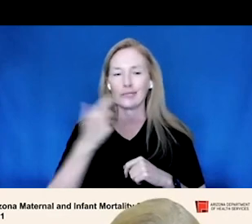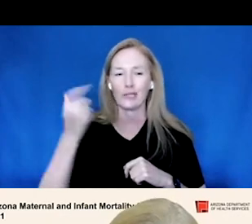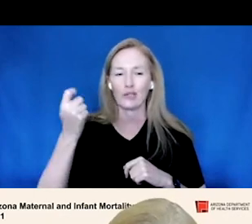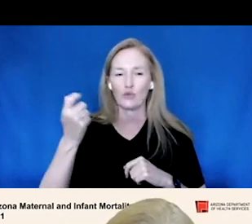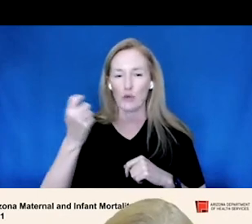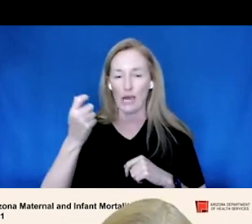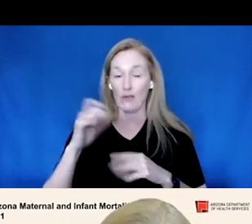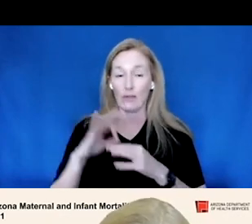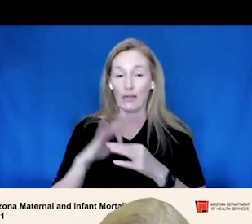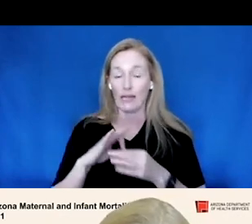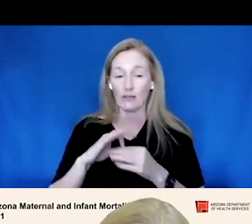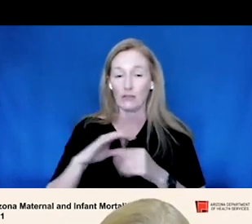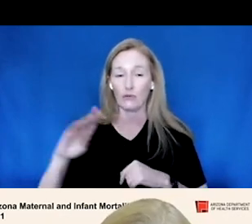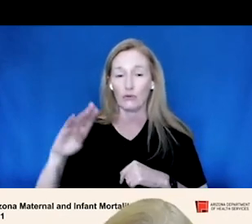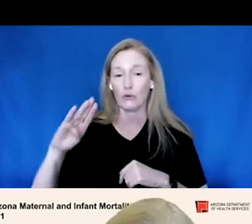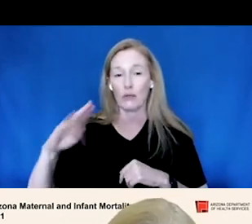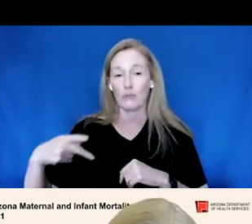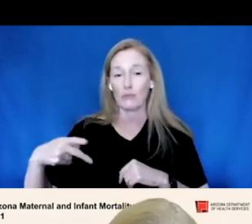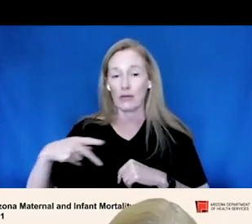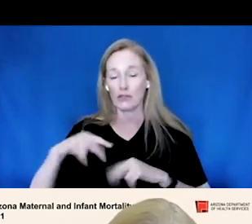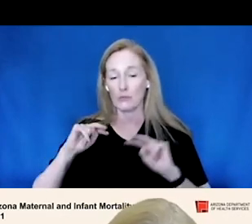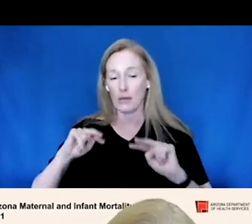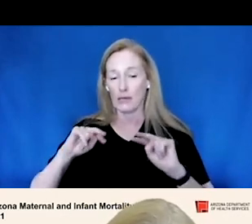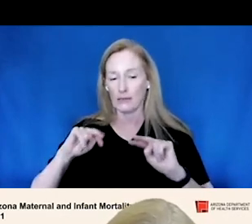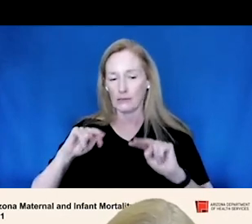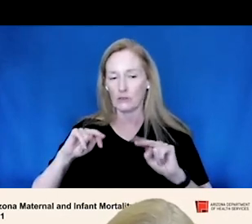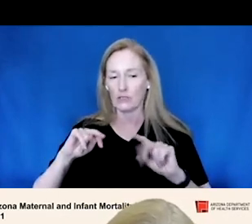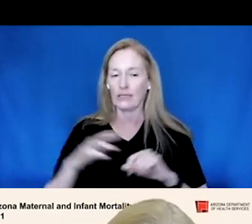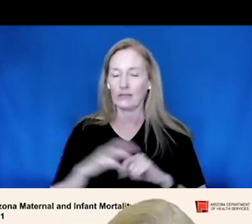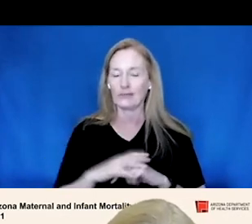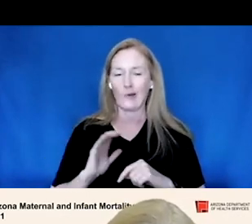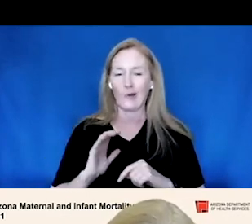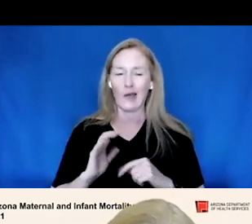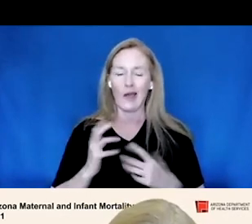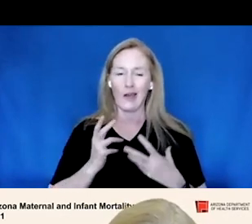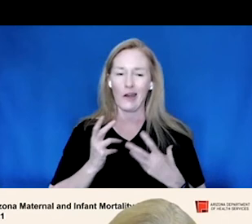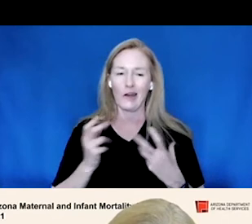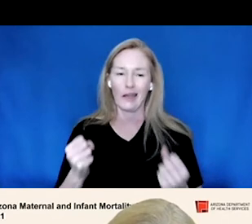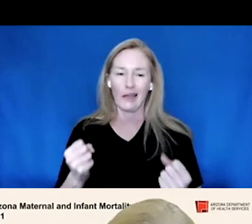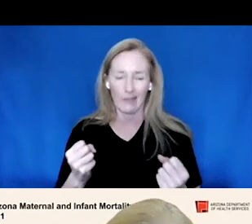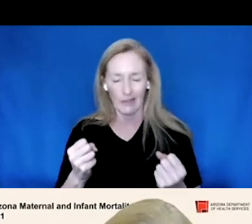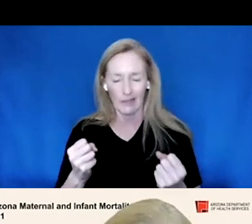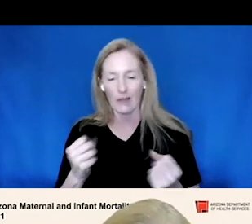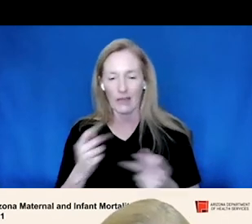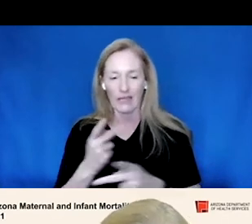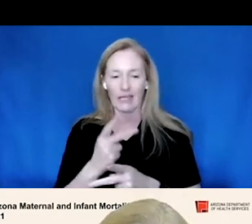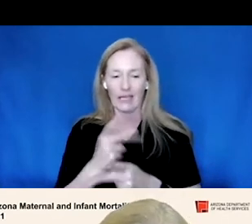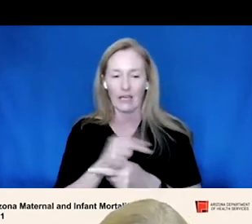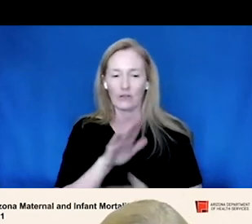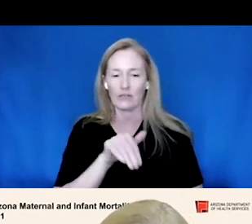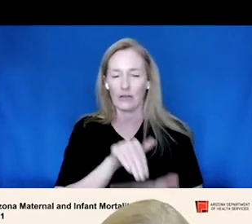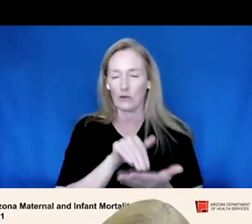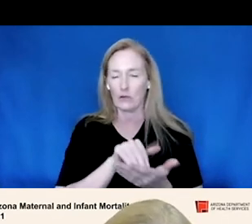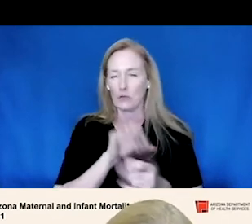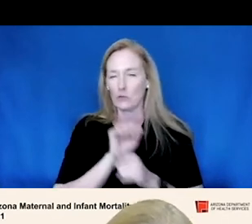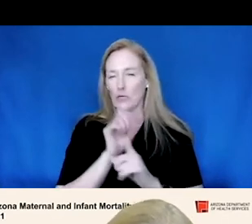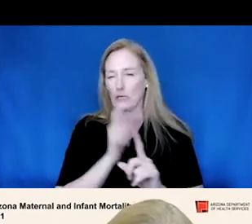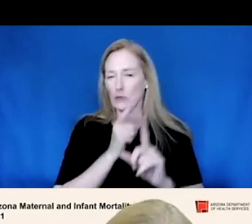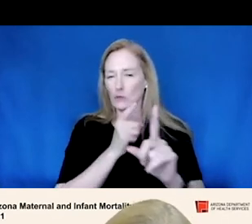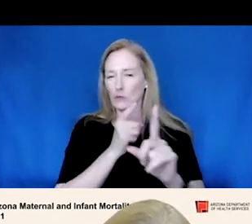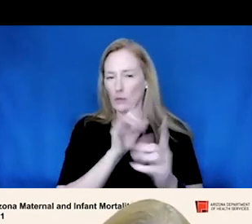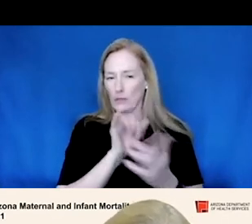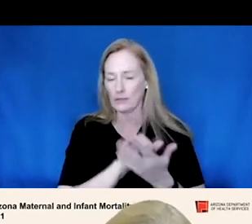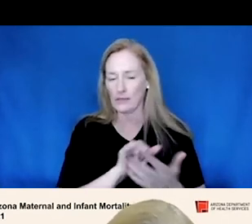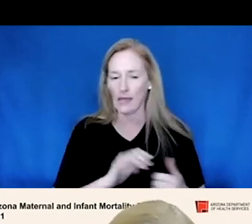is working towards that and those services and tying in, you know, pregnant